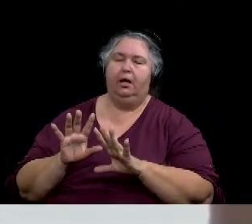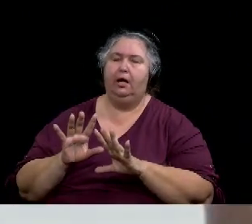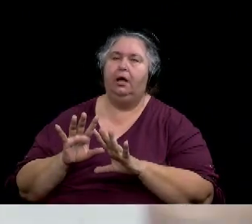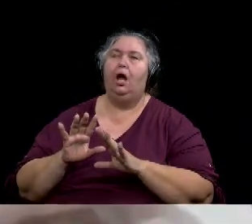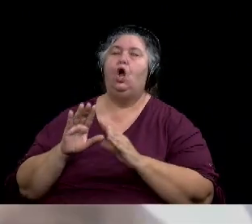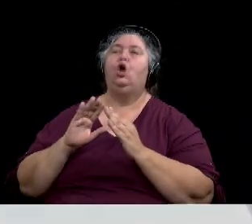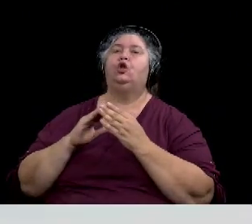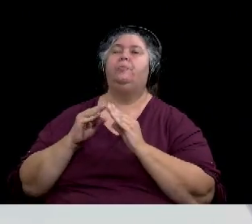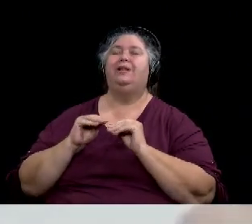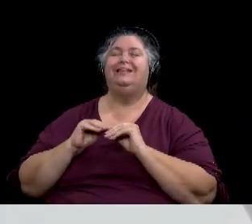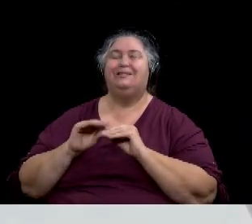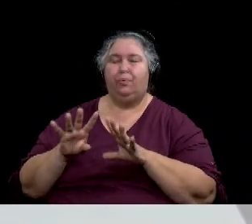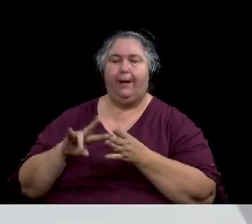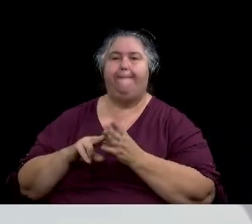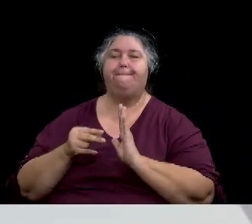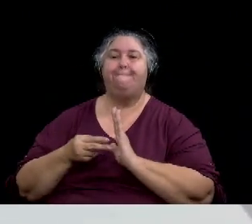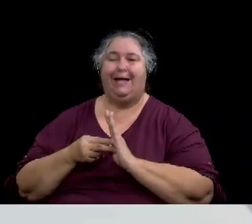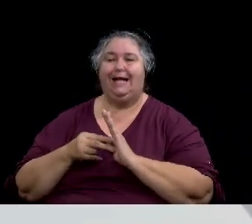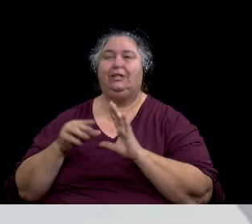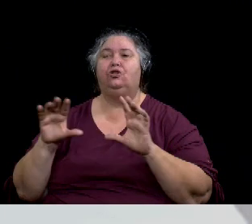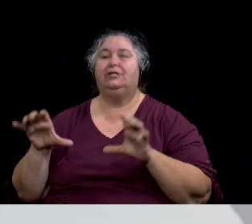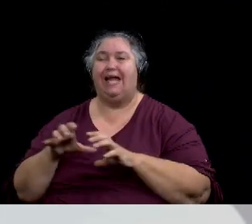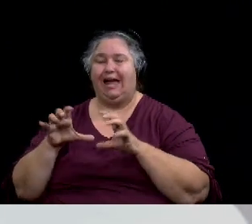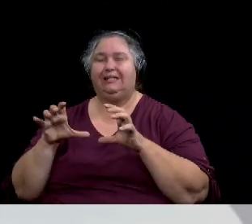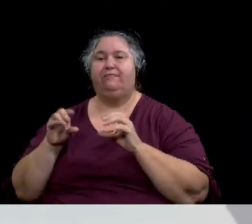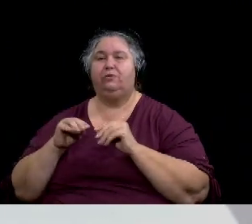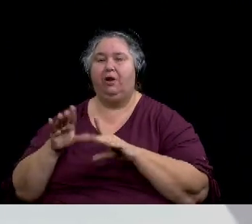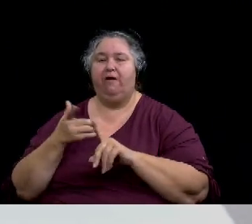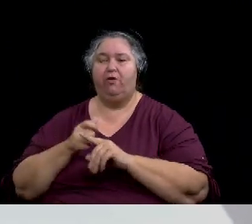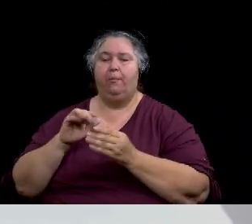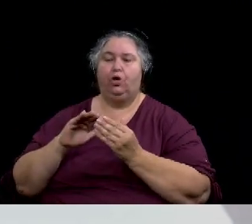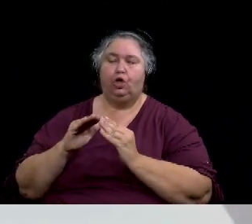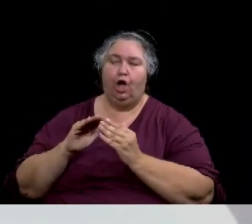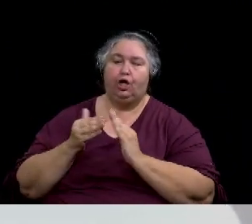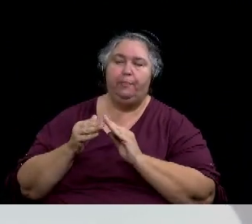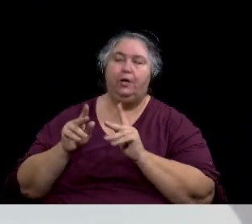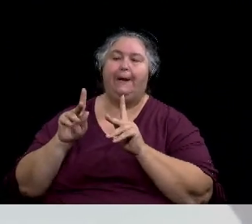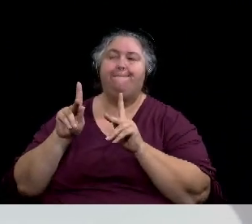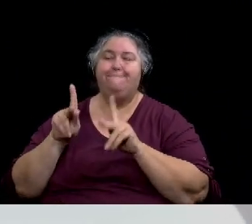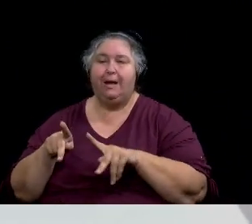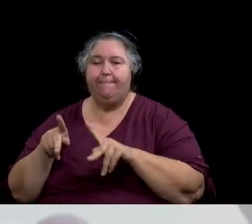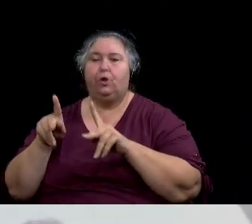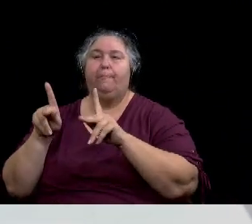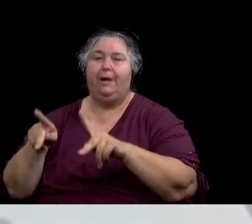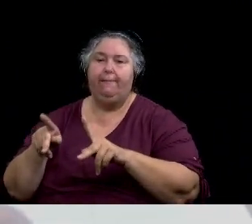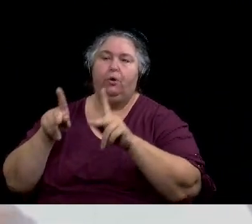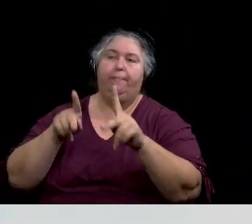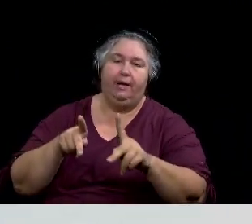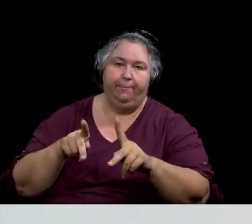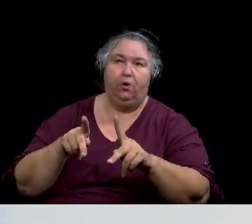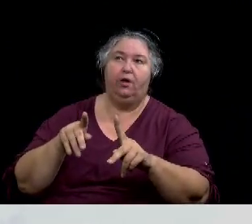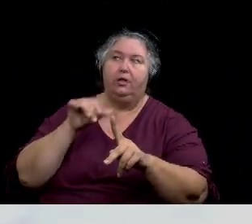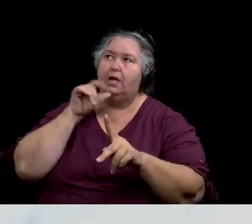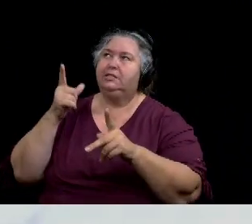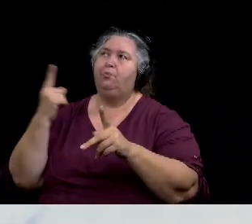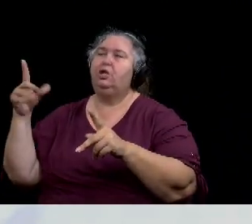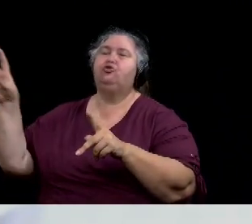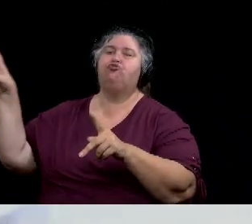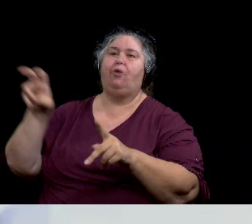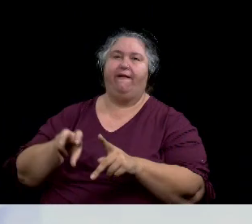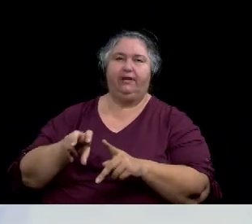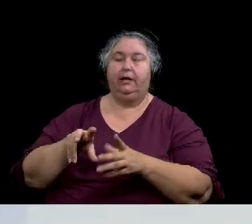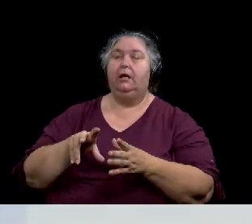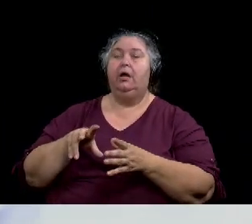Community spread being there is active spread from community member to community member. And the tipping point is where you see that